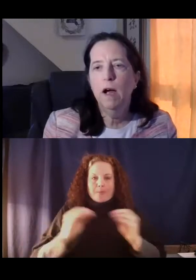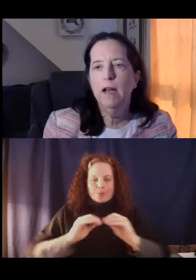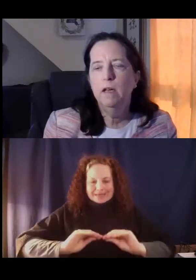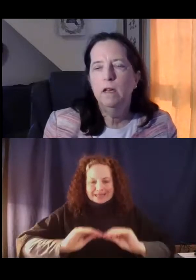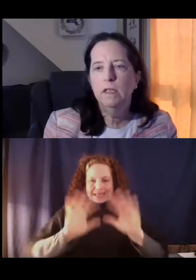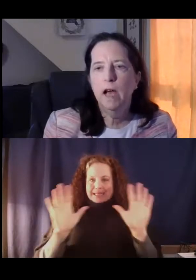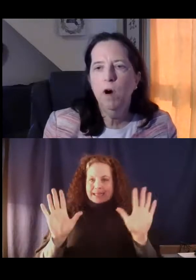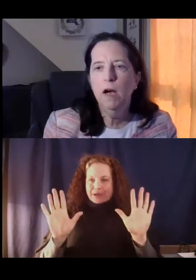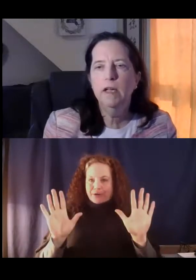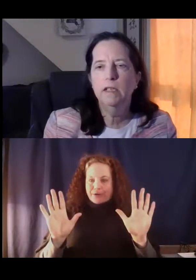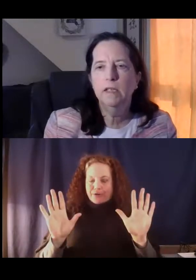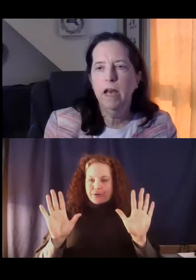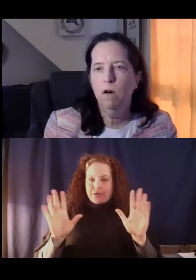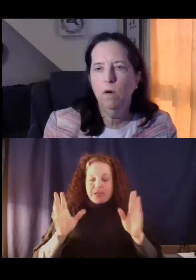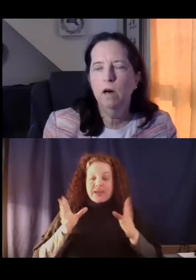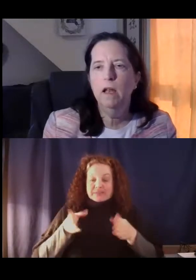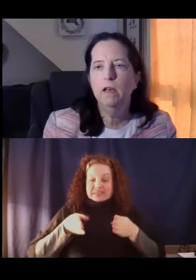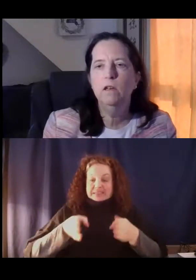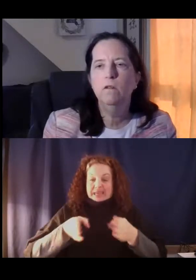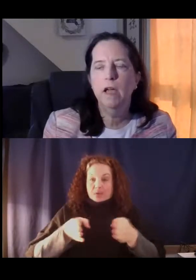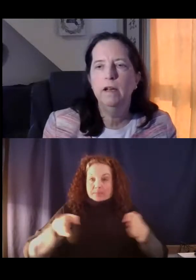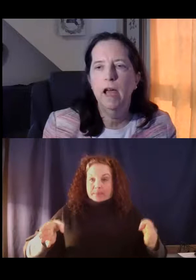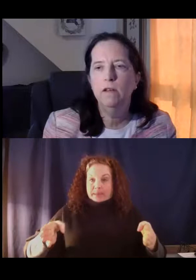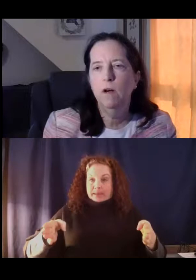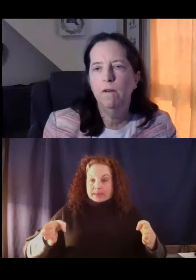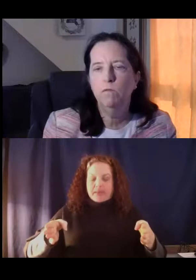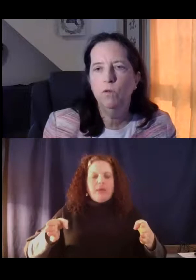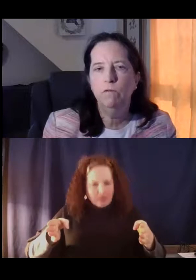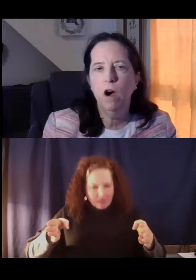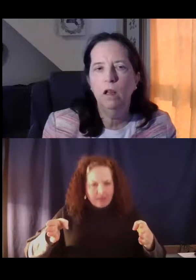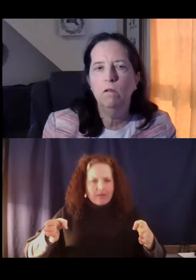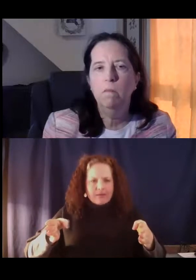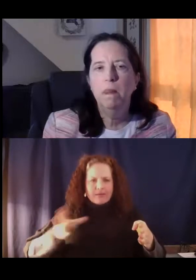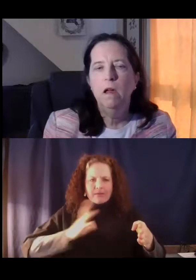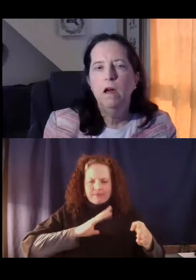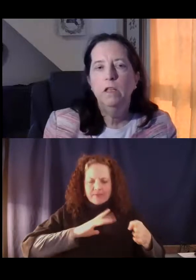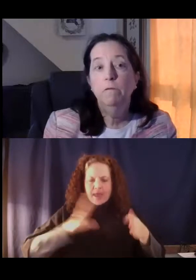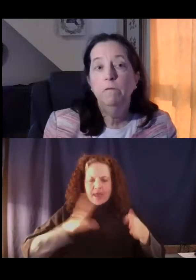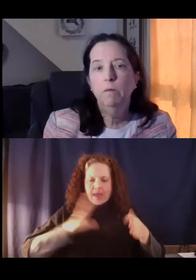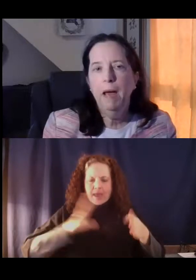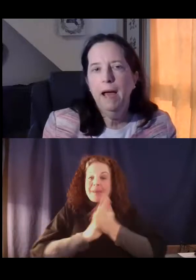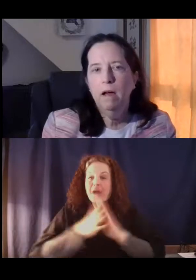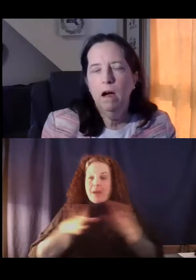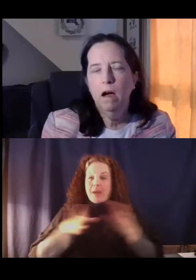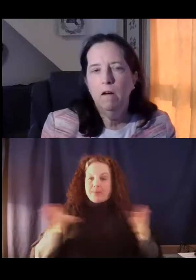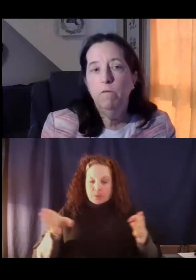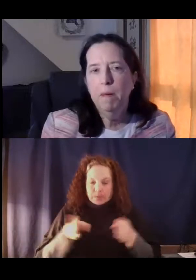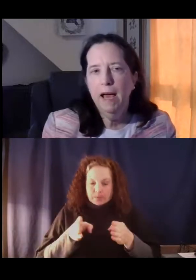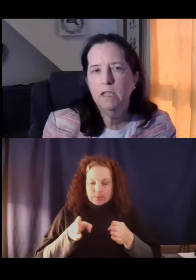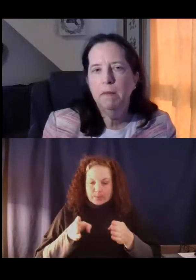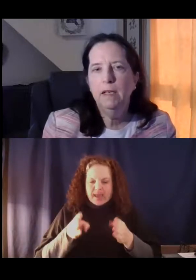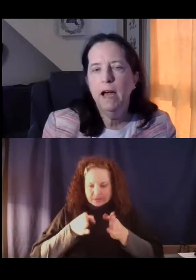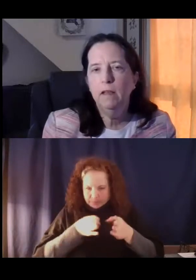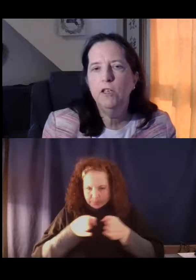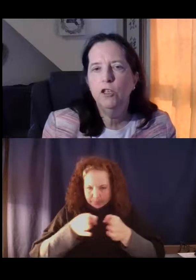in a wide sidewalk. It's narrower and you have a route to follow. The